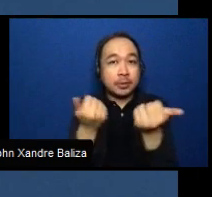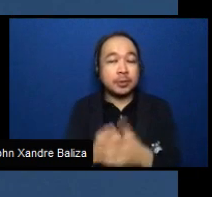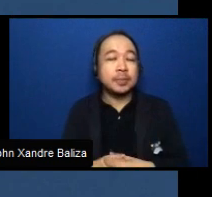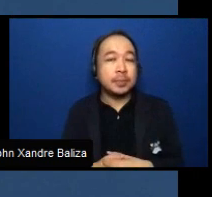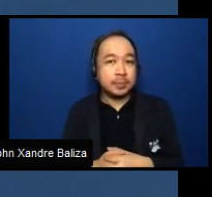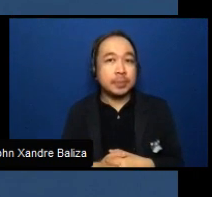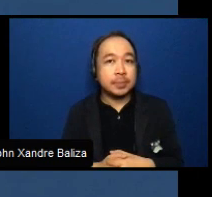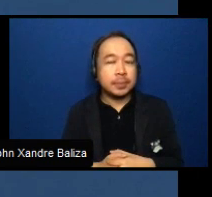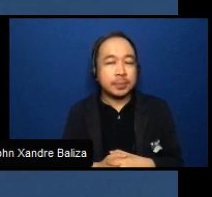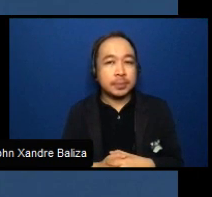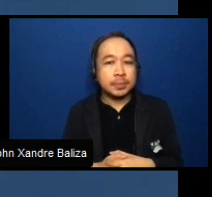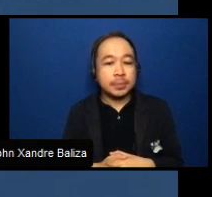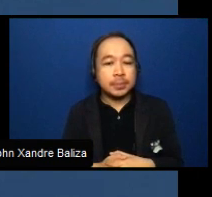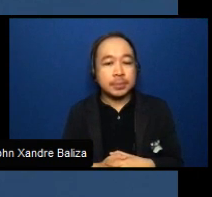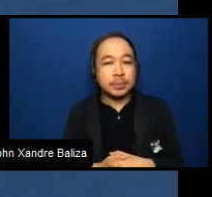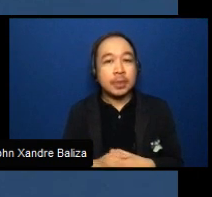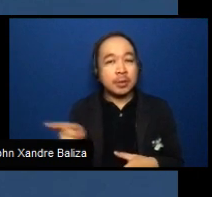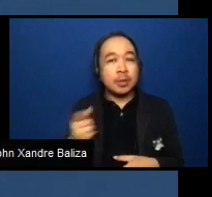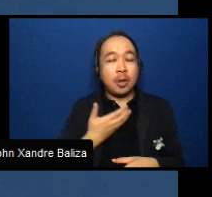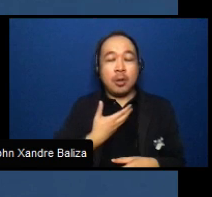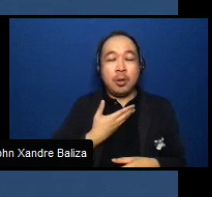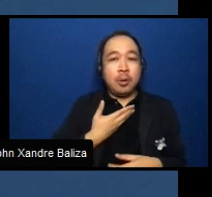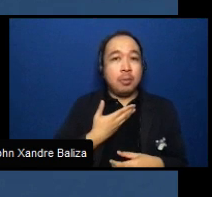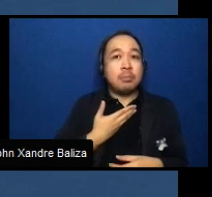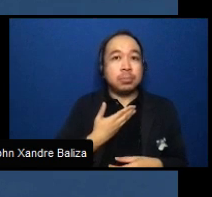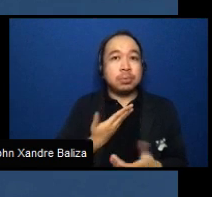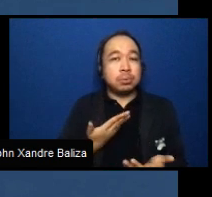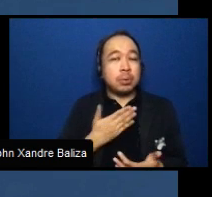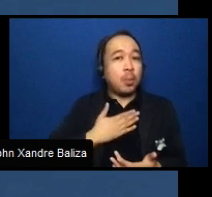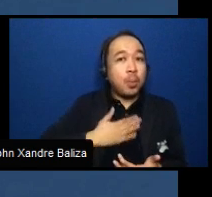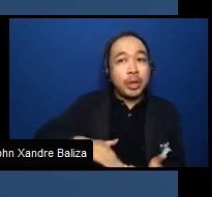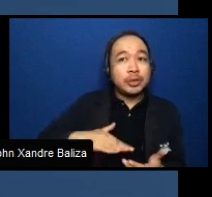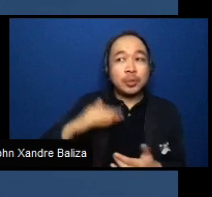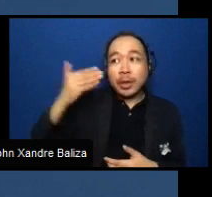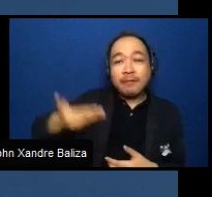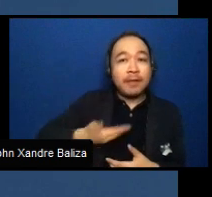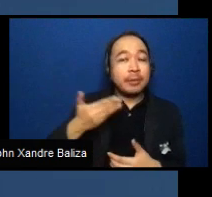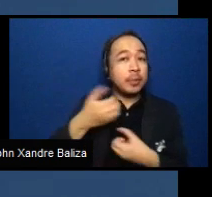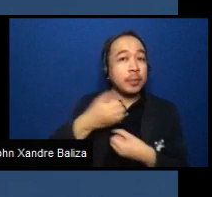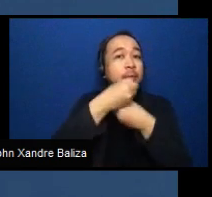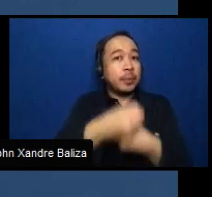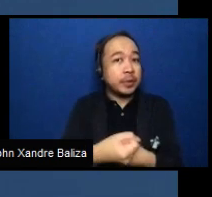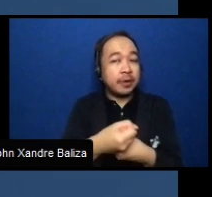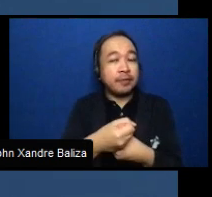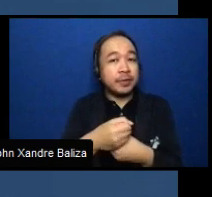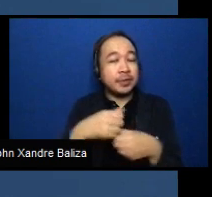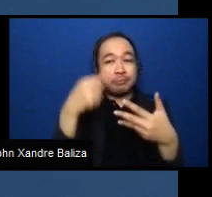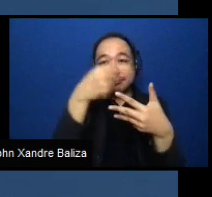With this, I wish to invite distinguished delegates from the member